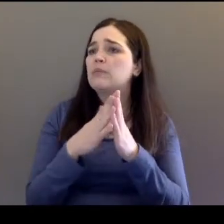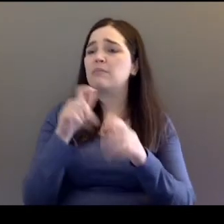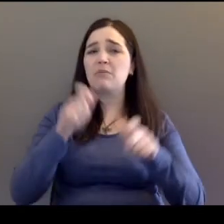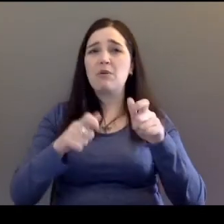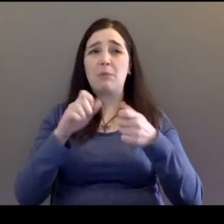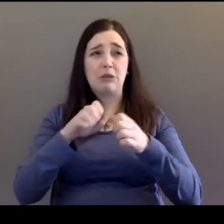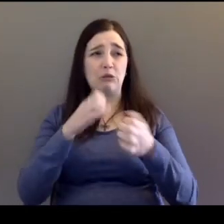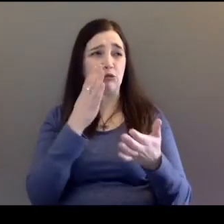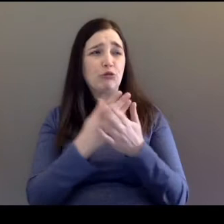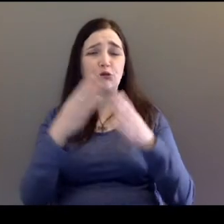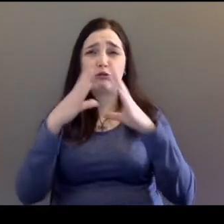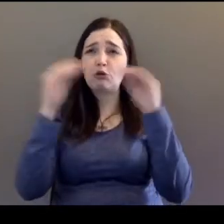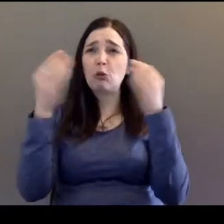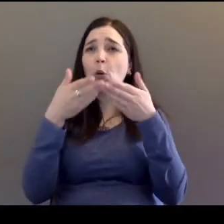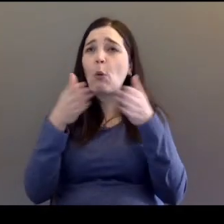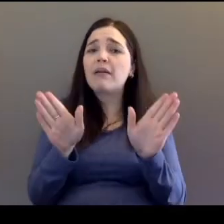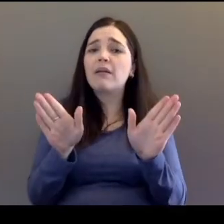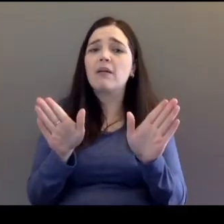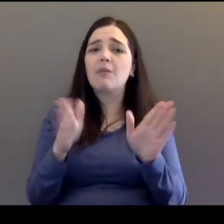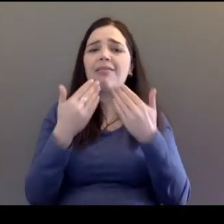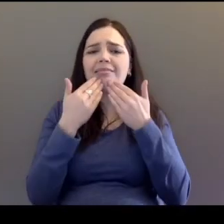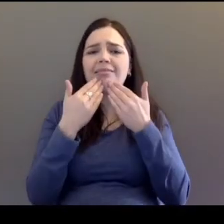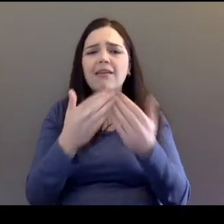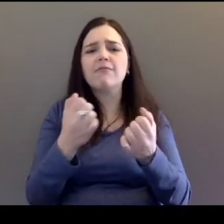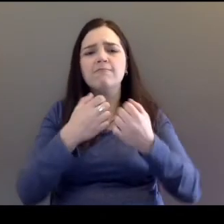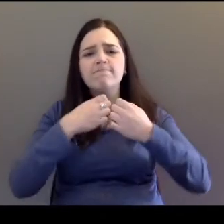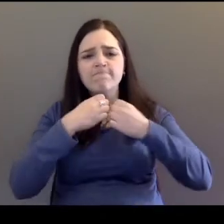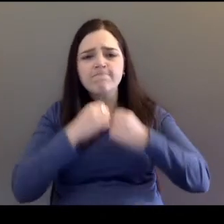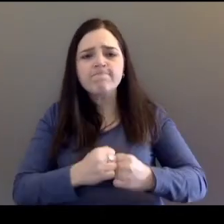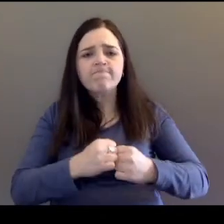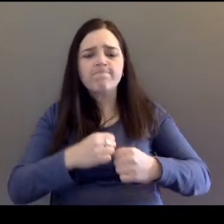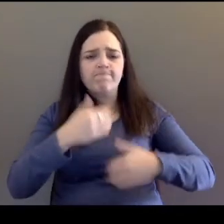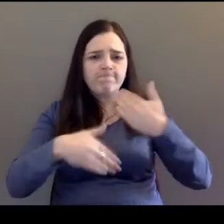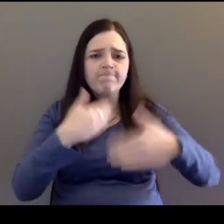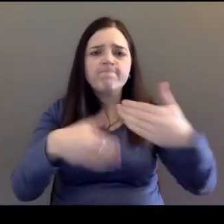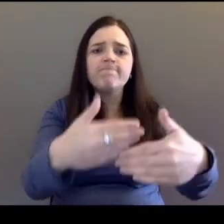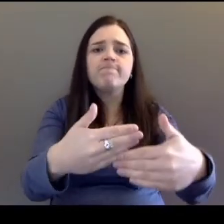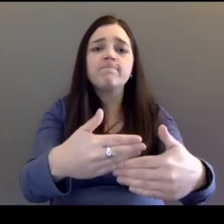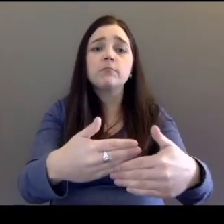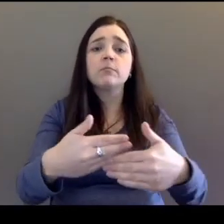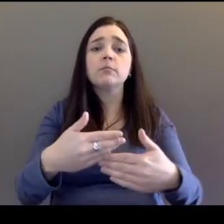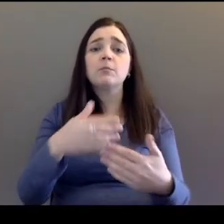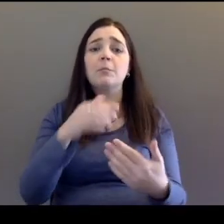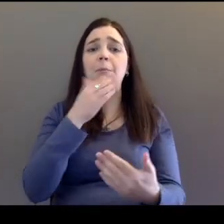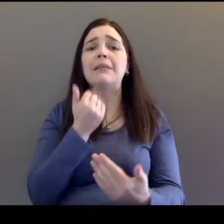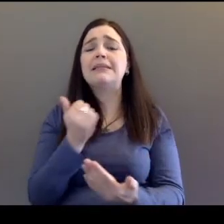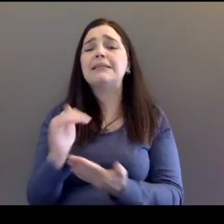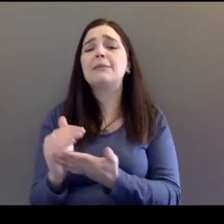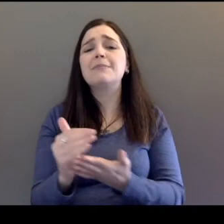open. We would thank you for their dedication. We'd ask that you'd keep them safe.